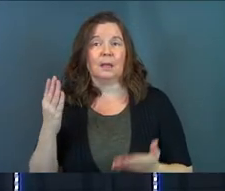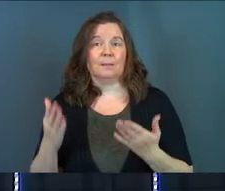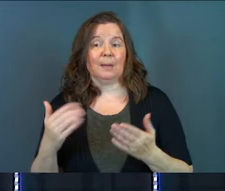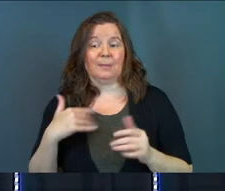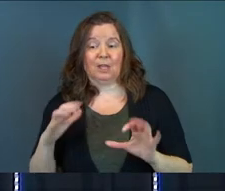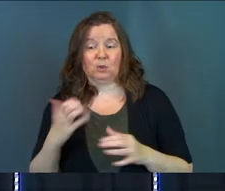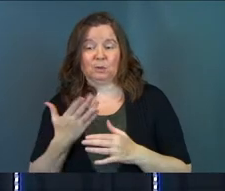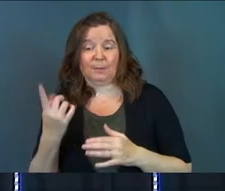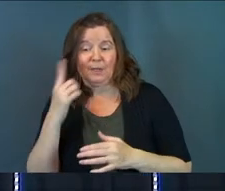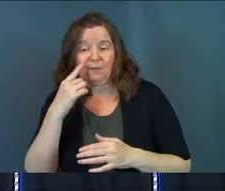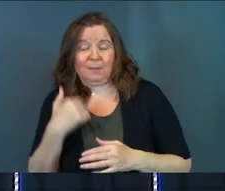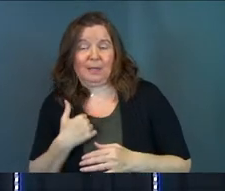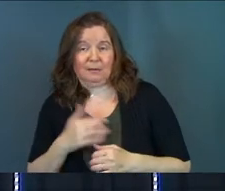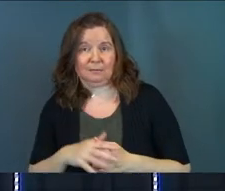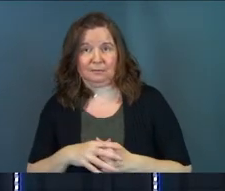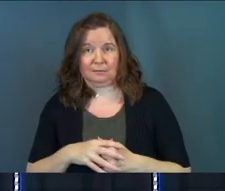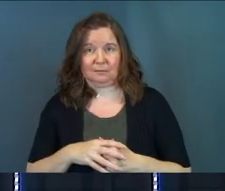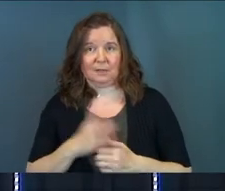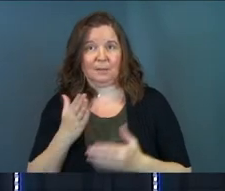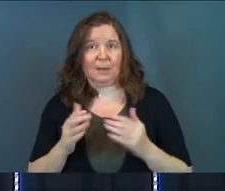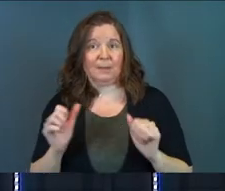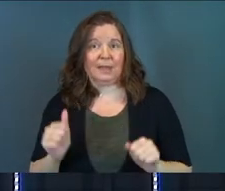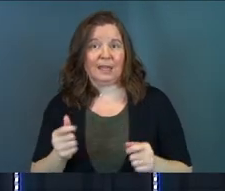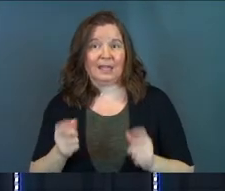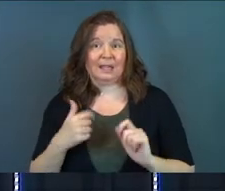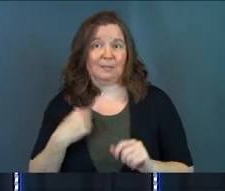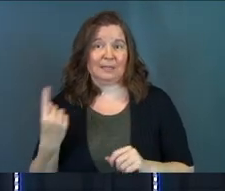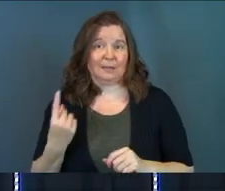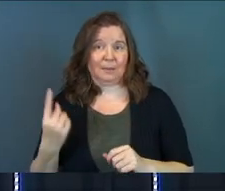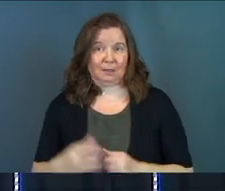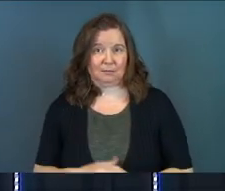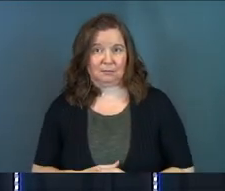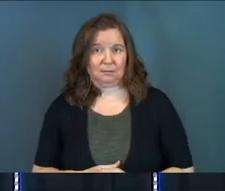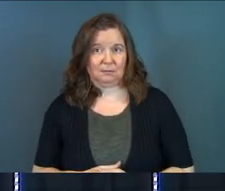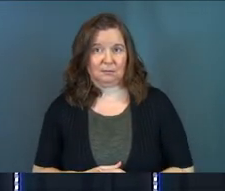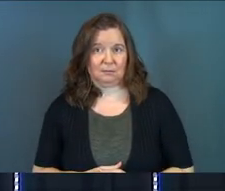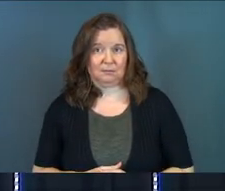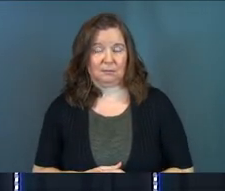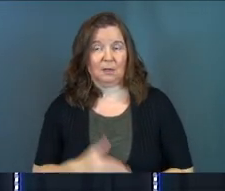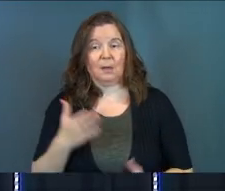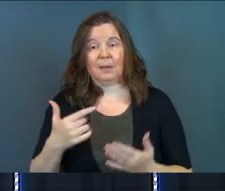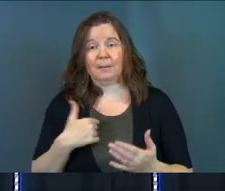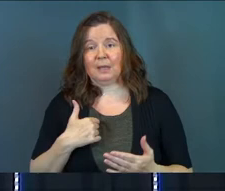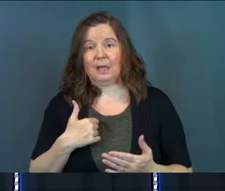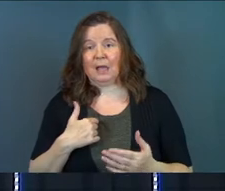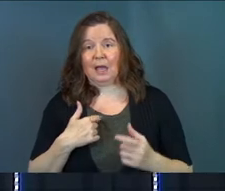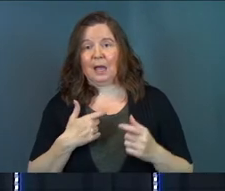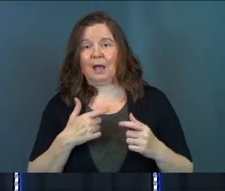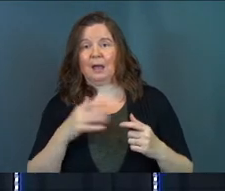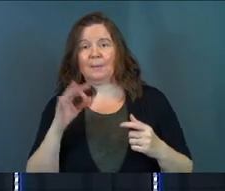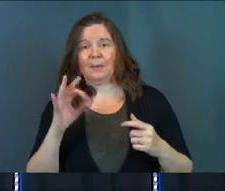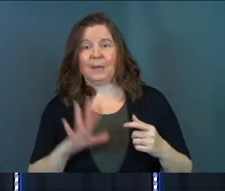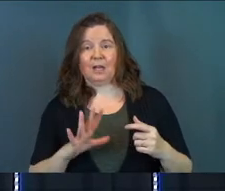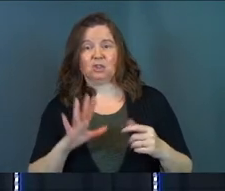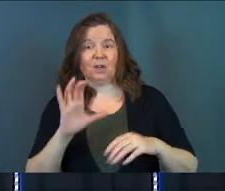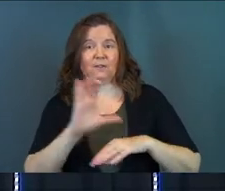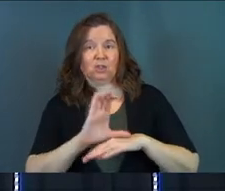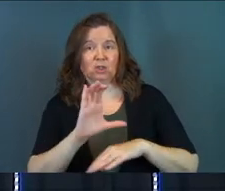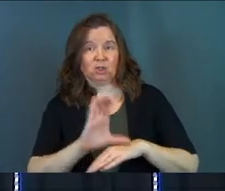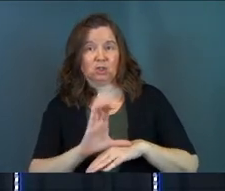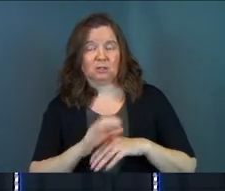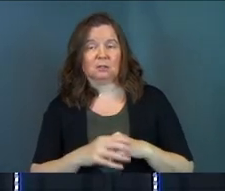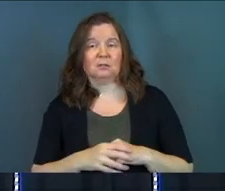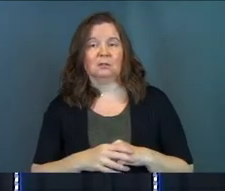maybe they can do something for me. Maybe they can give me something. Or maybe I'm even a pastor of a